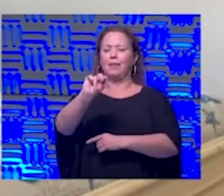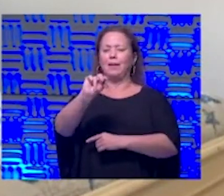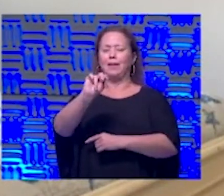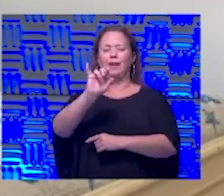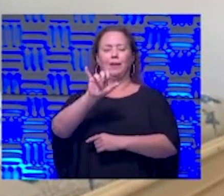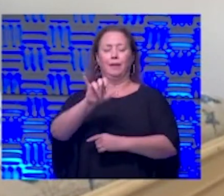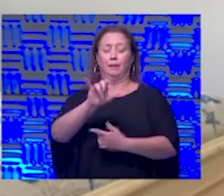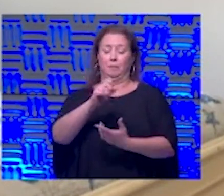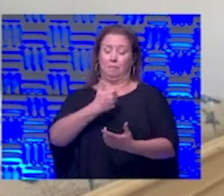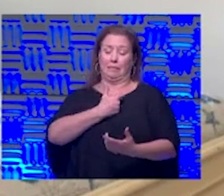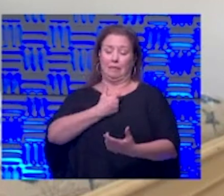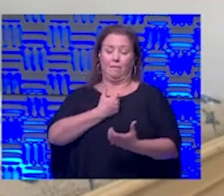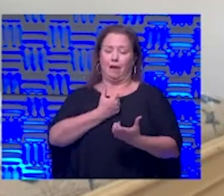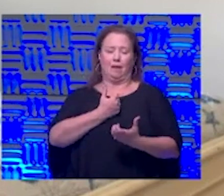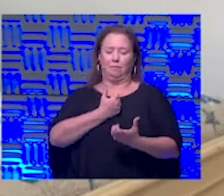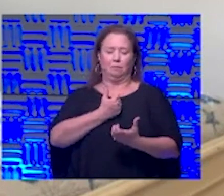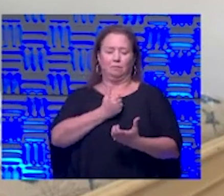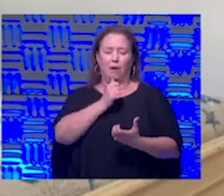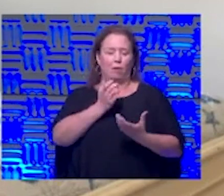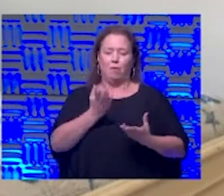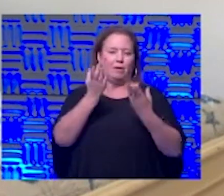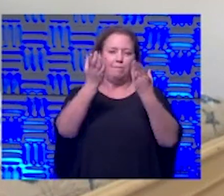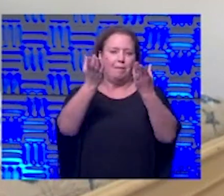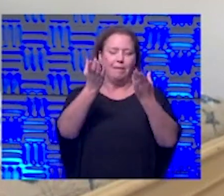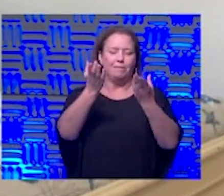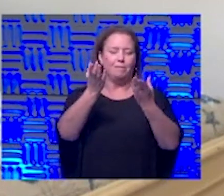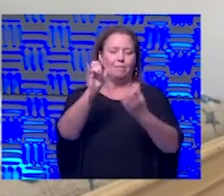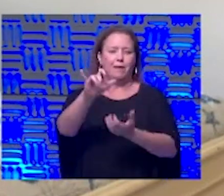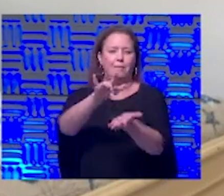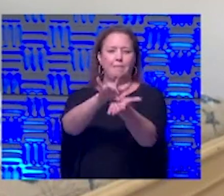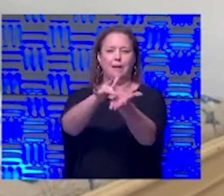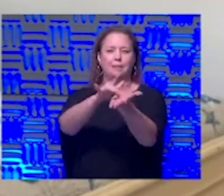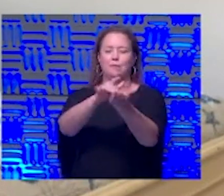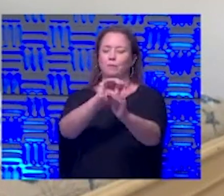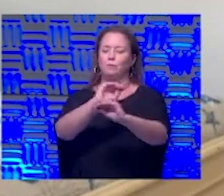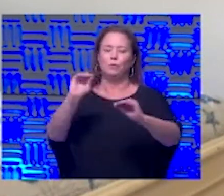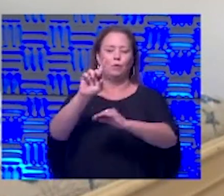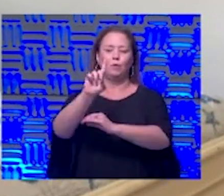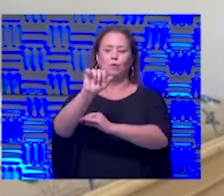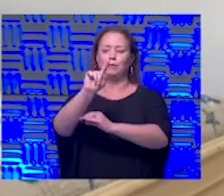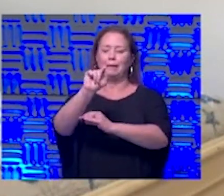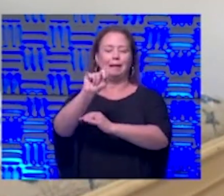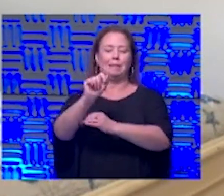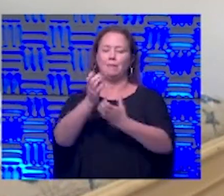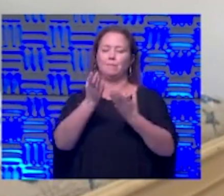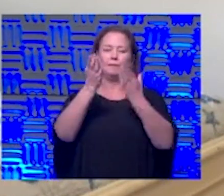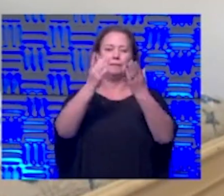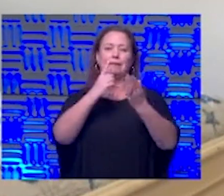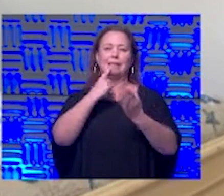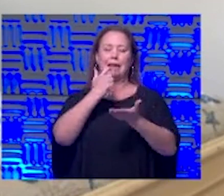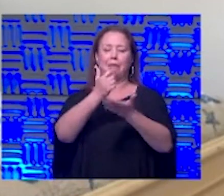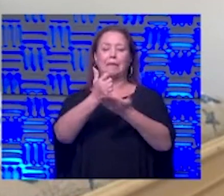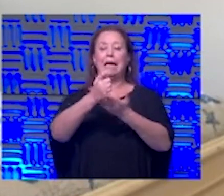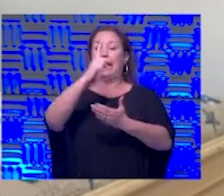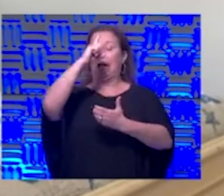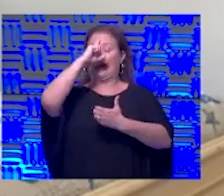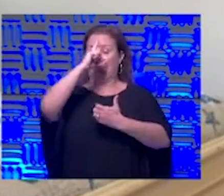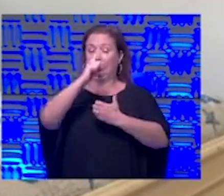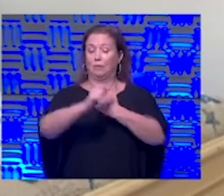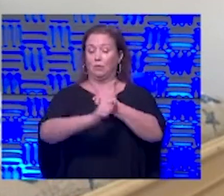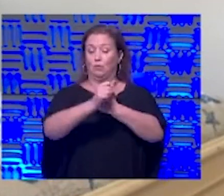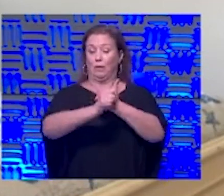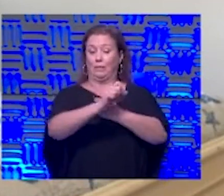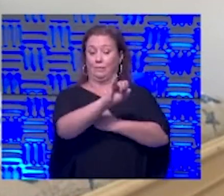specifically, I would recommend against using that. There's absolutely no data suggesting that it helps. I think you were more at risk of side effects